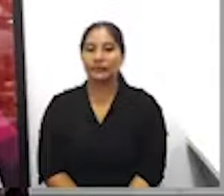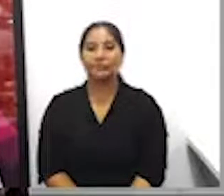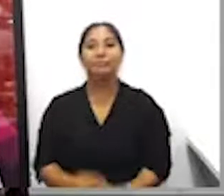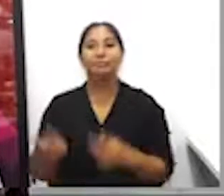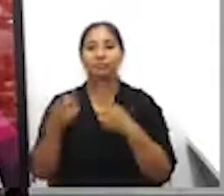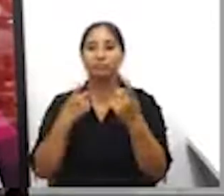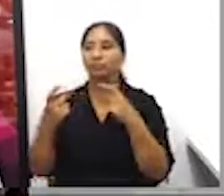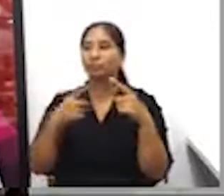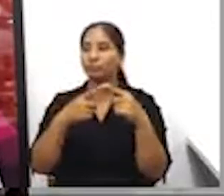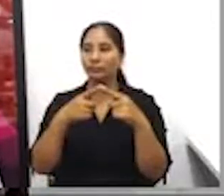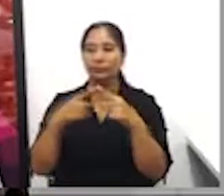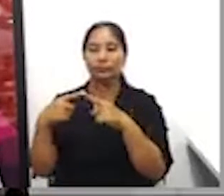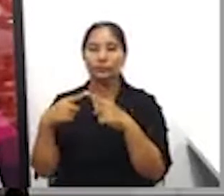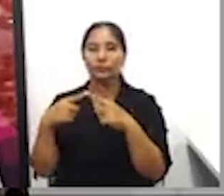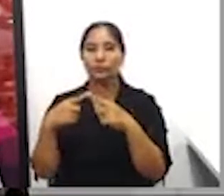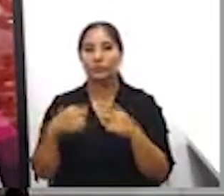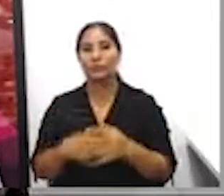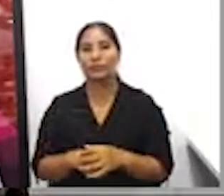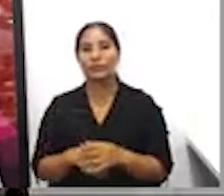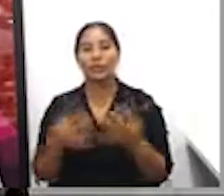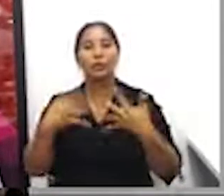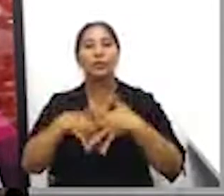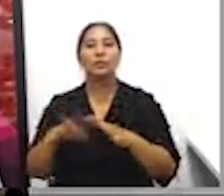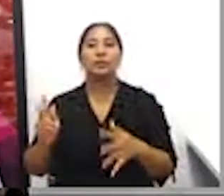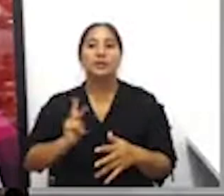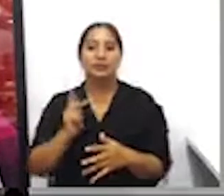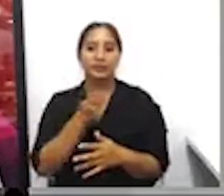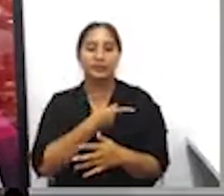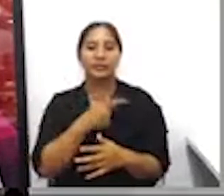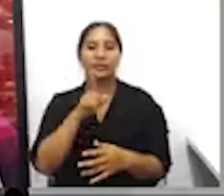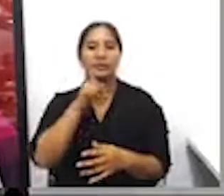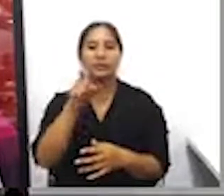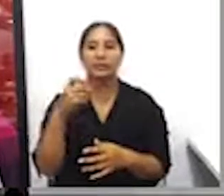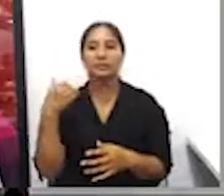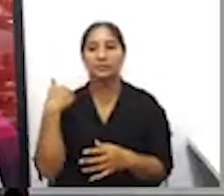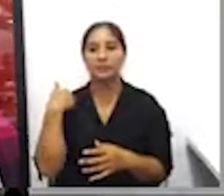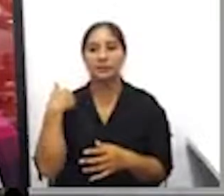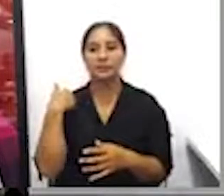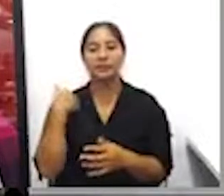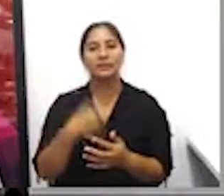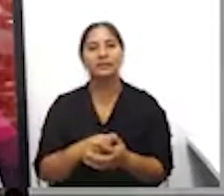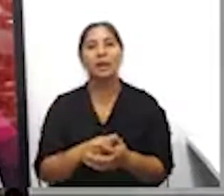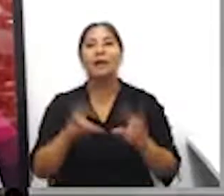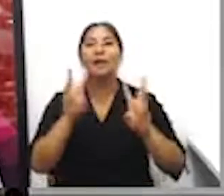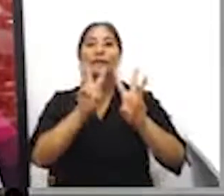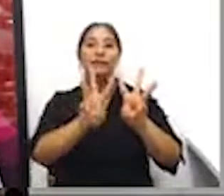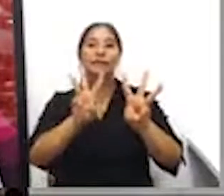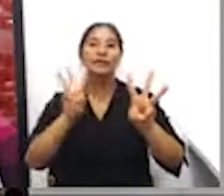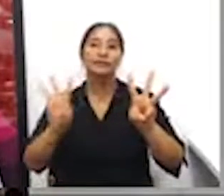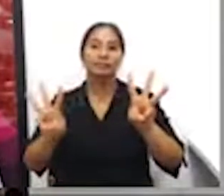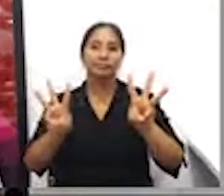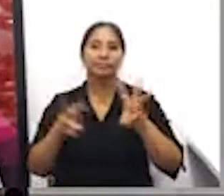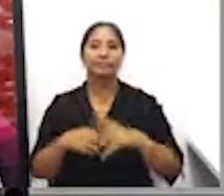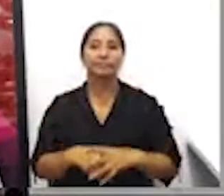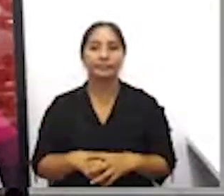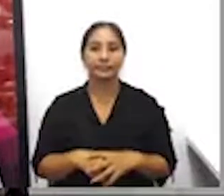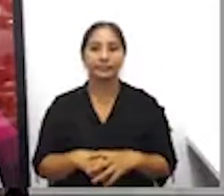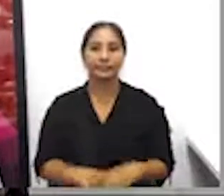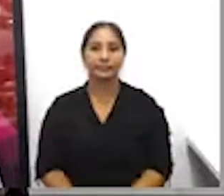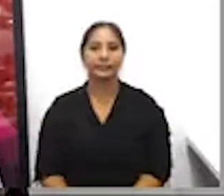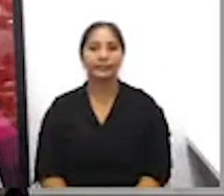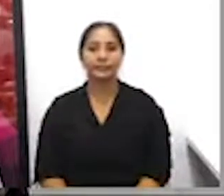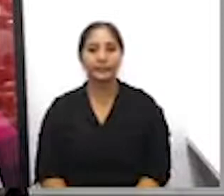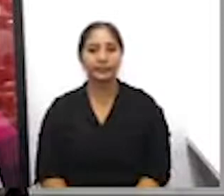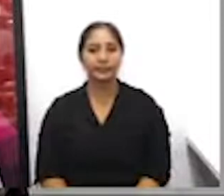minty.com, no? So I'll stop, please. displayed on the screen, please. And also